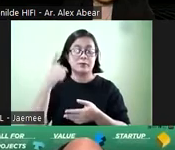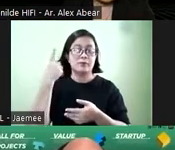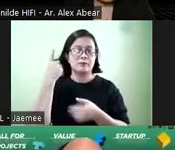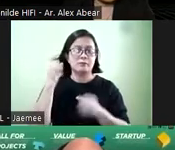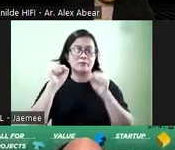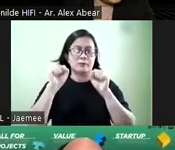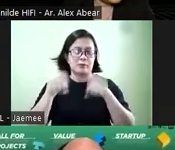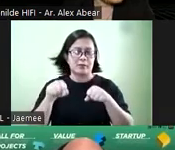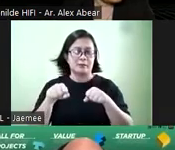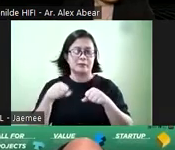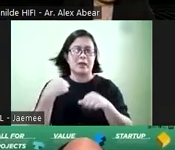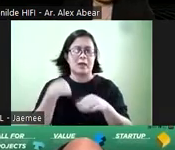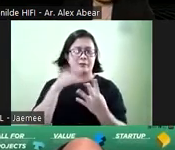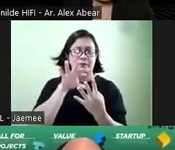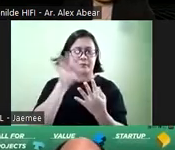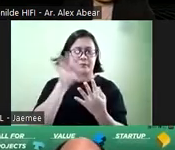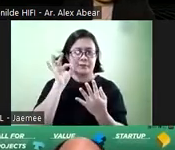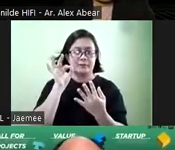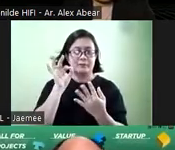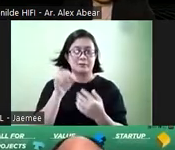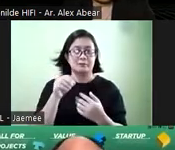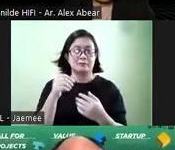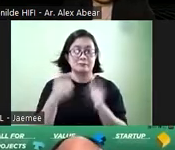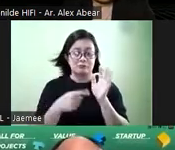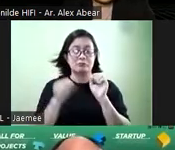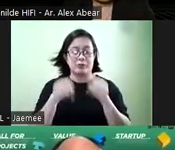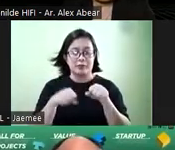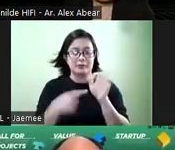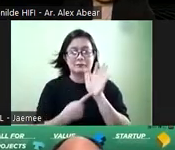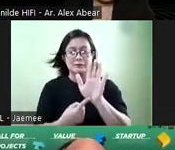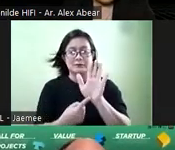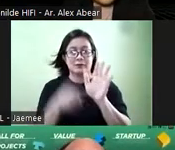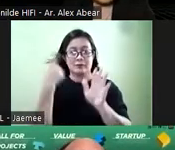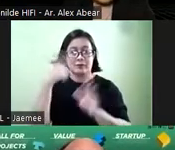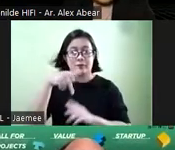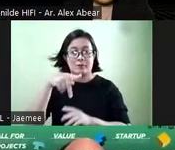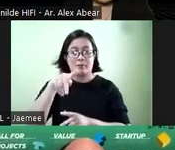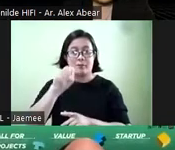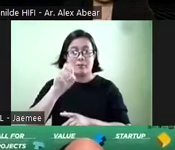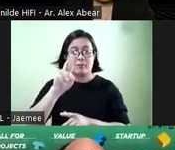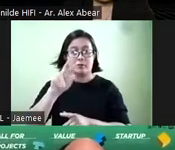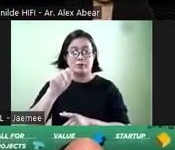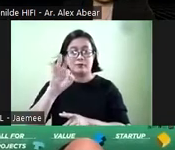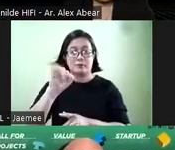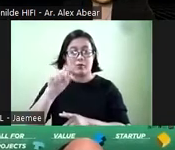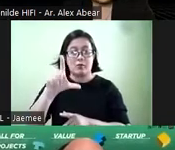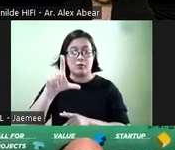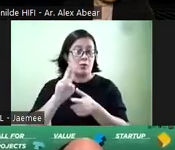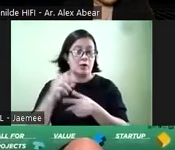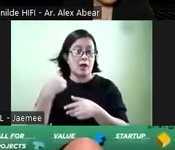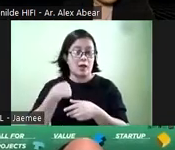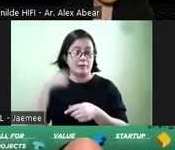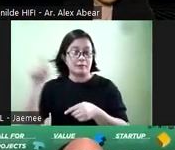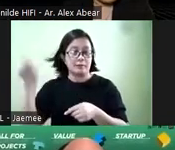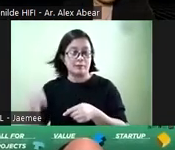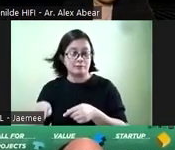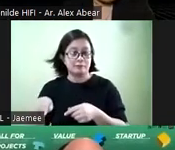an option to be featured in the portfolio page or undergo the bootcamp